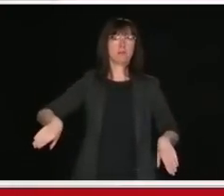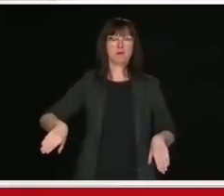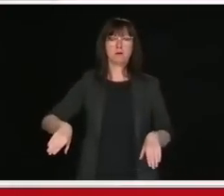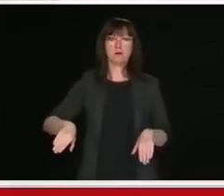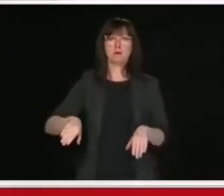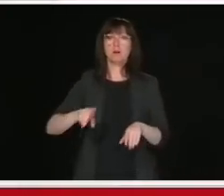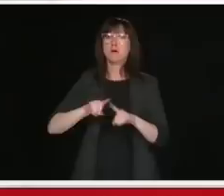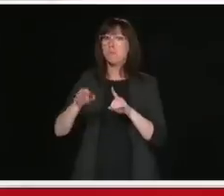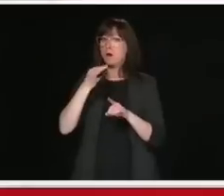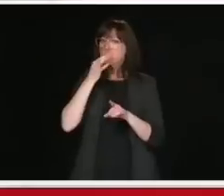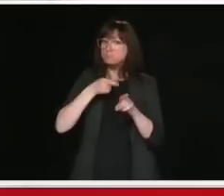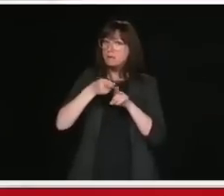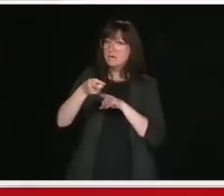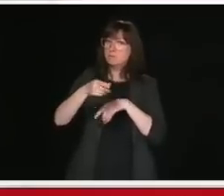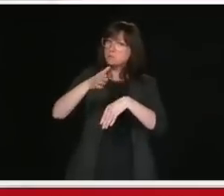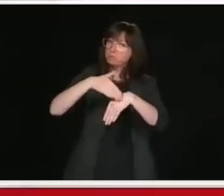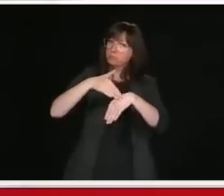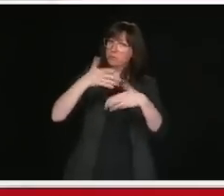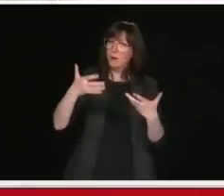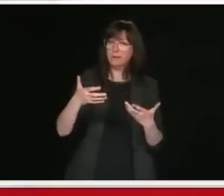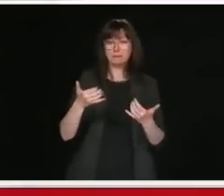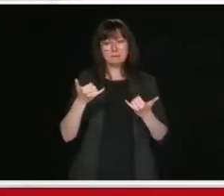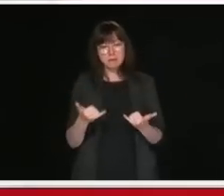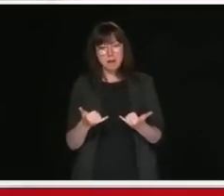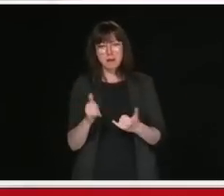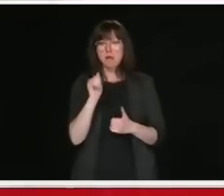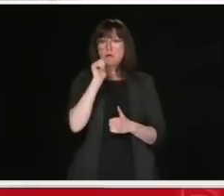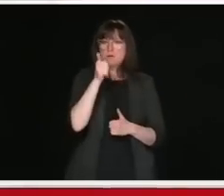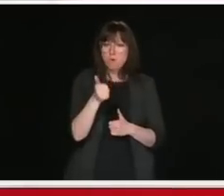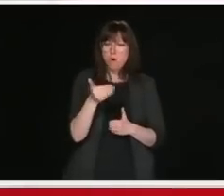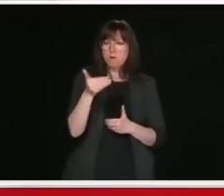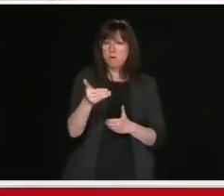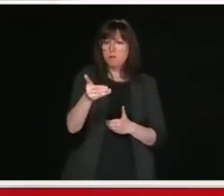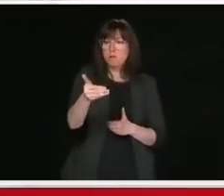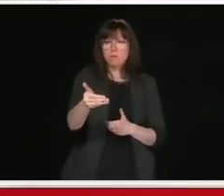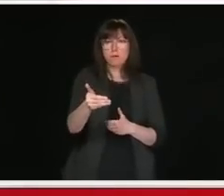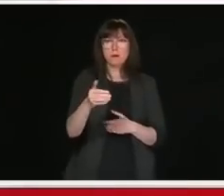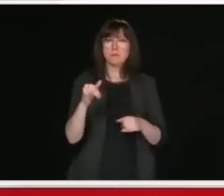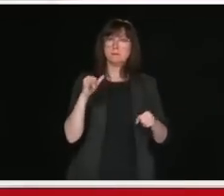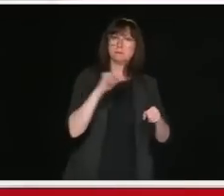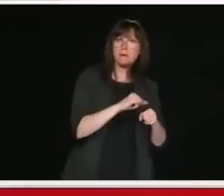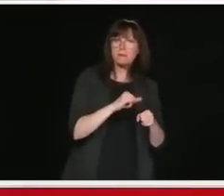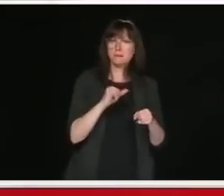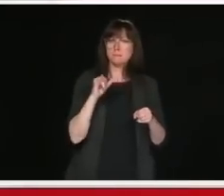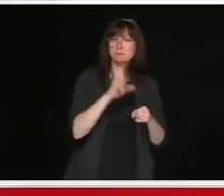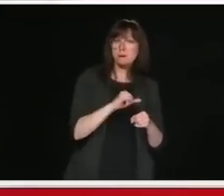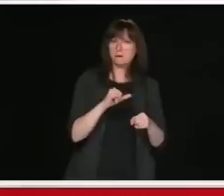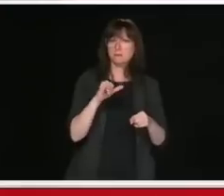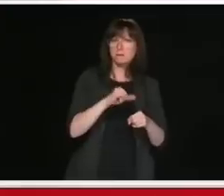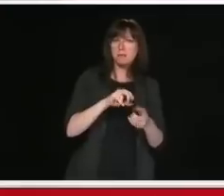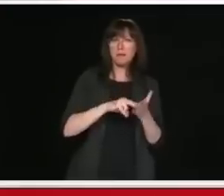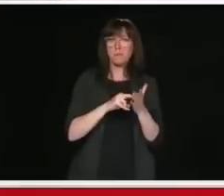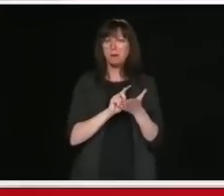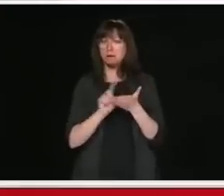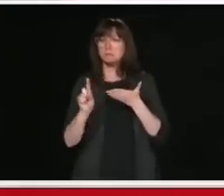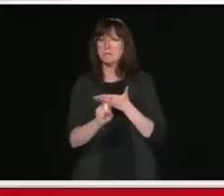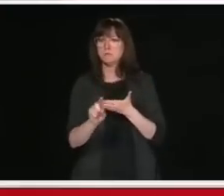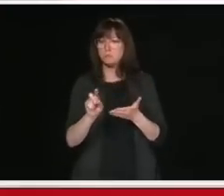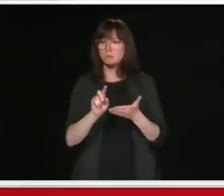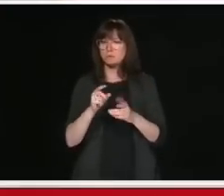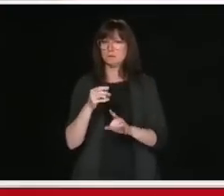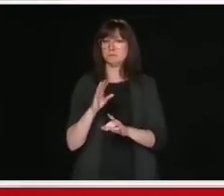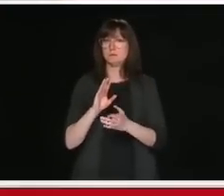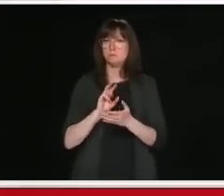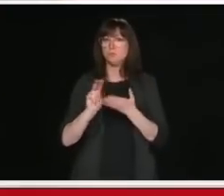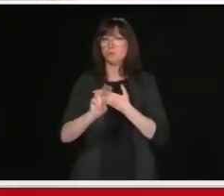and tomorrow to set us on the right path for next week and next month. It takes time for